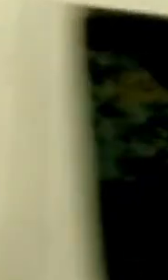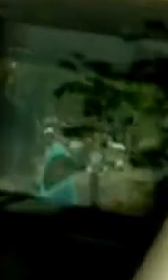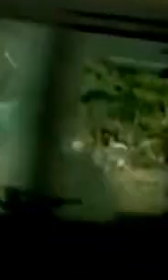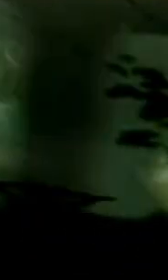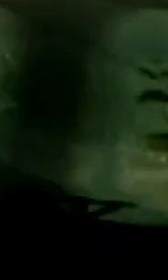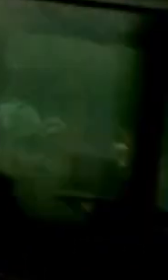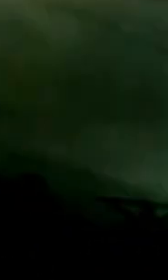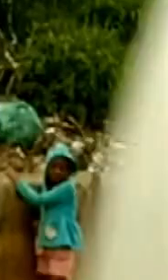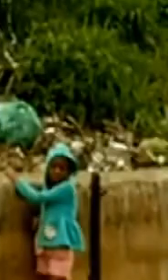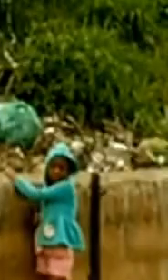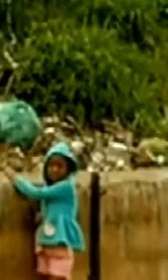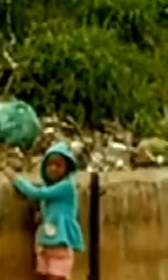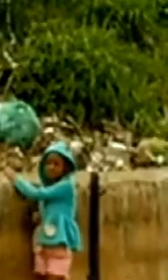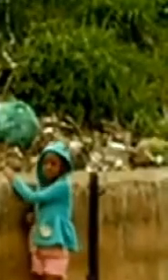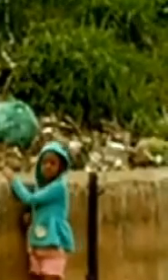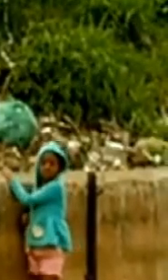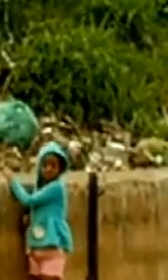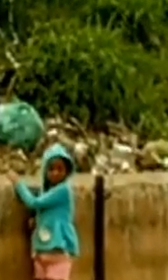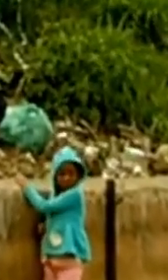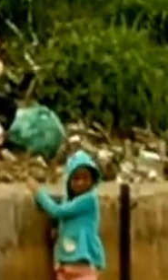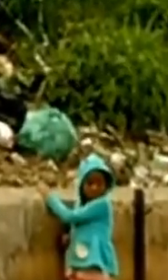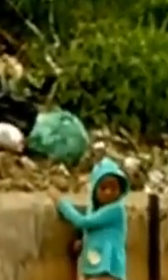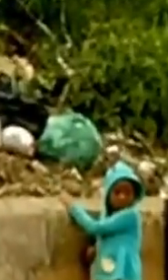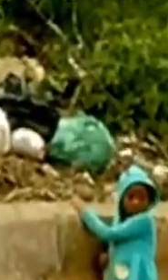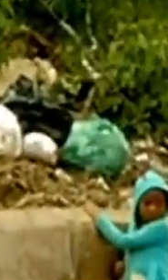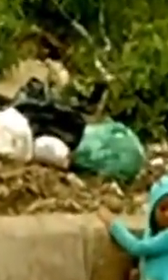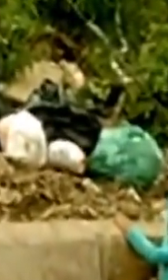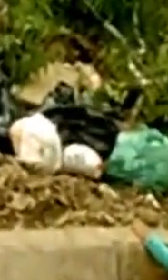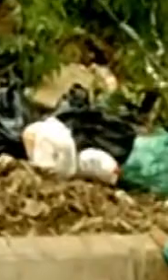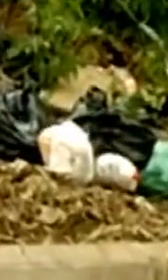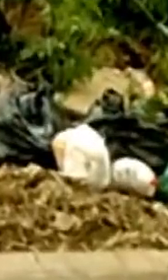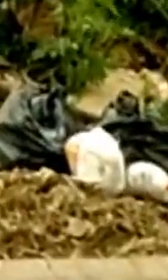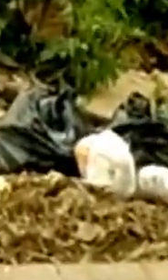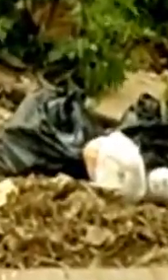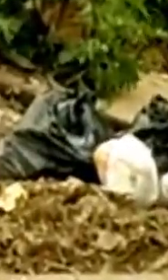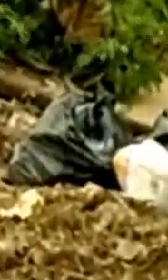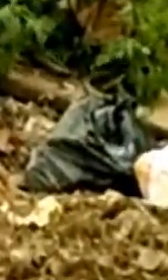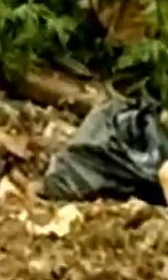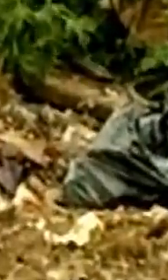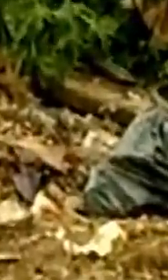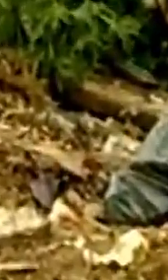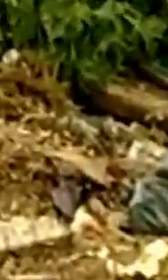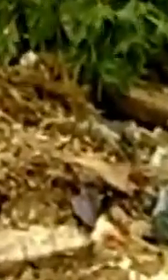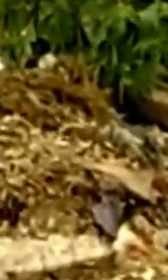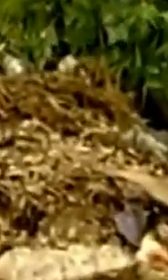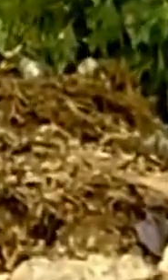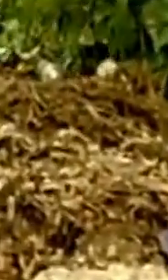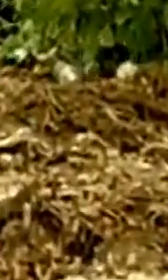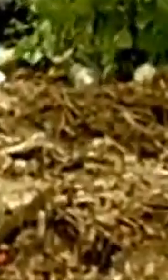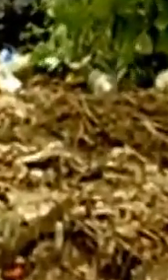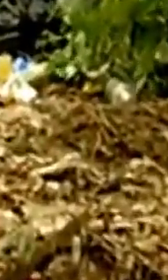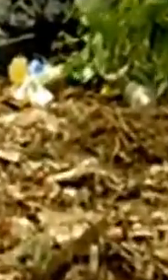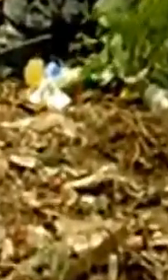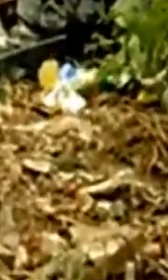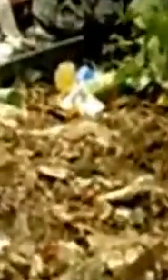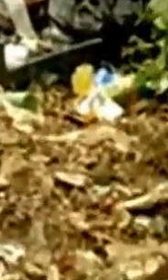they are still receiving threats, but they are saying that they will not change because they want to bring change into this community, Blaine. So indeed, door-to-door campaigns, they are saying